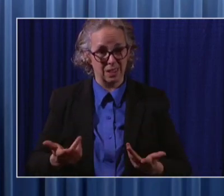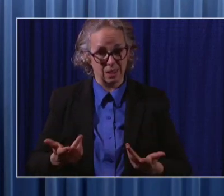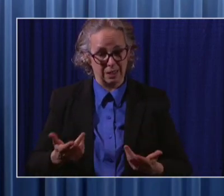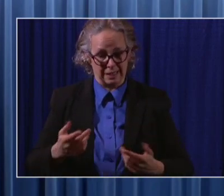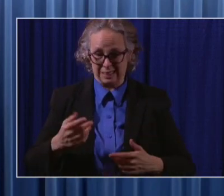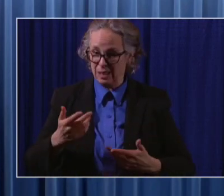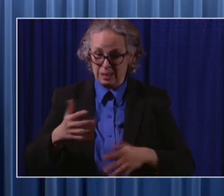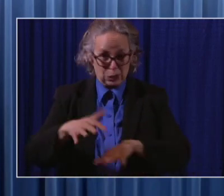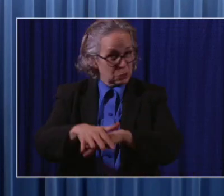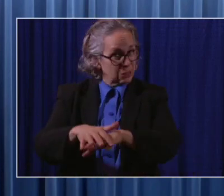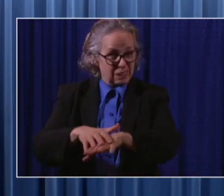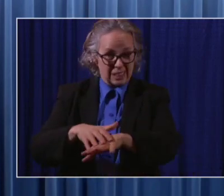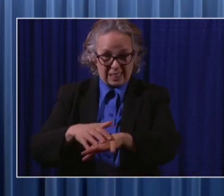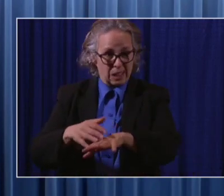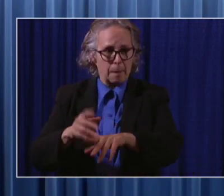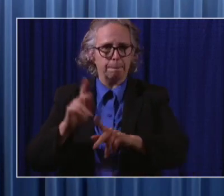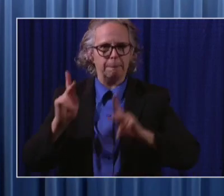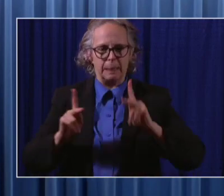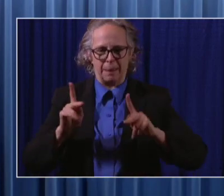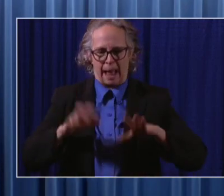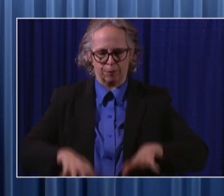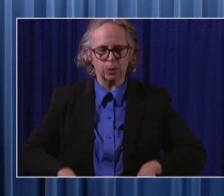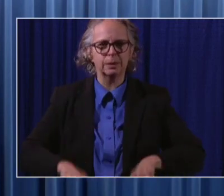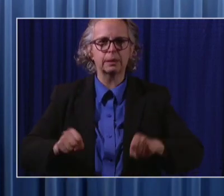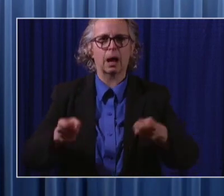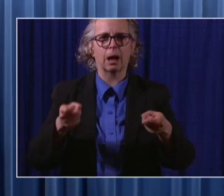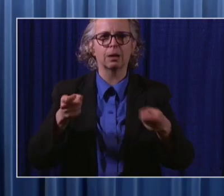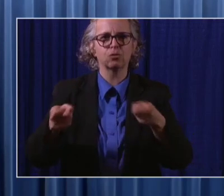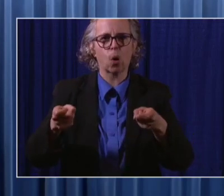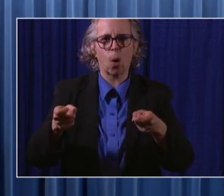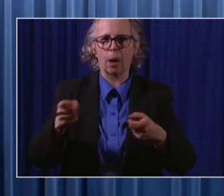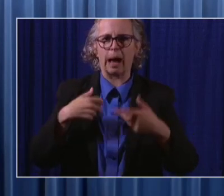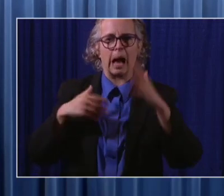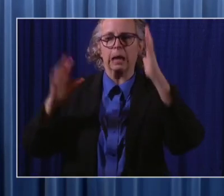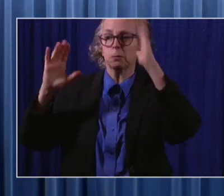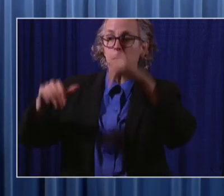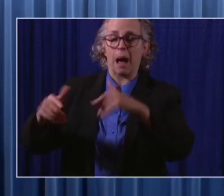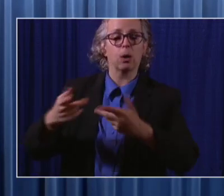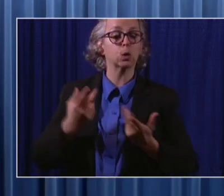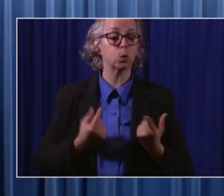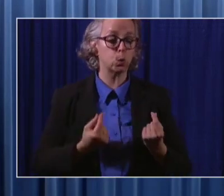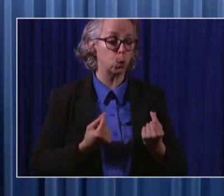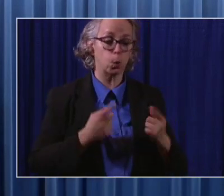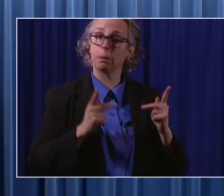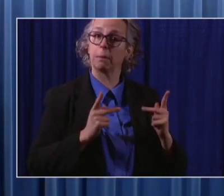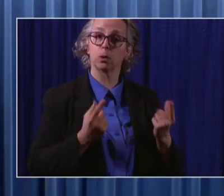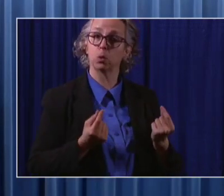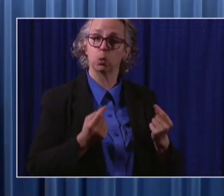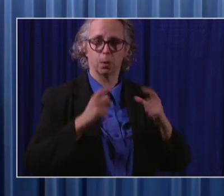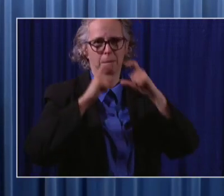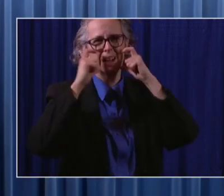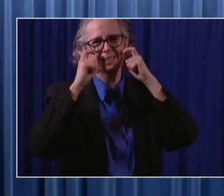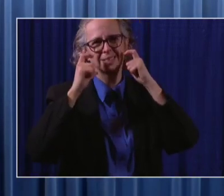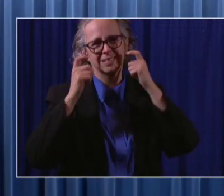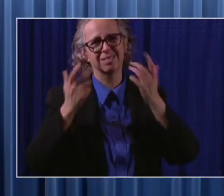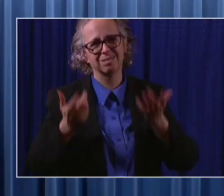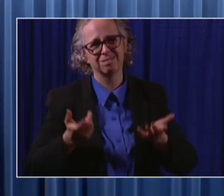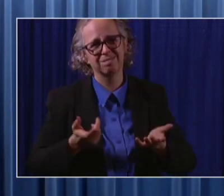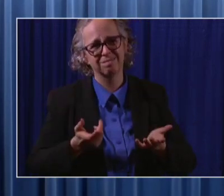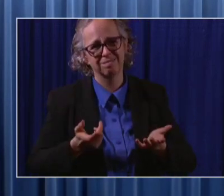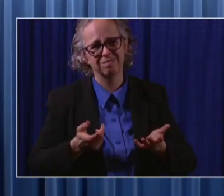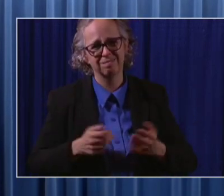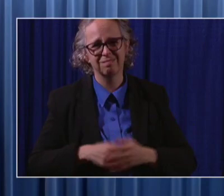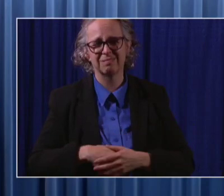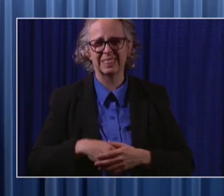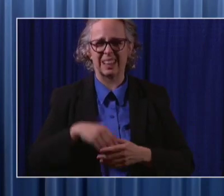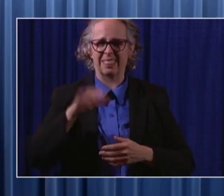wearing will slow it down. So that's the bad news. I'm going to go back and have Eric, if you could show going